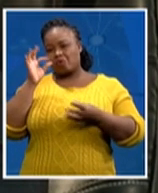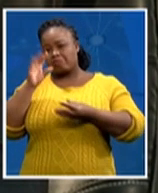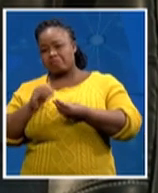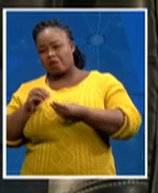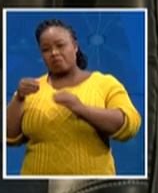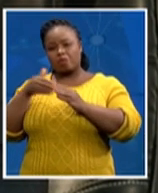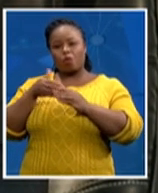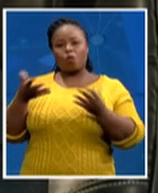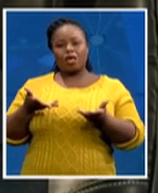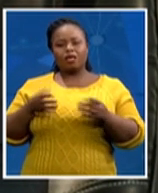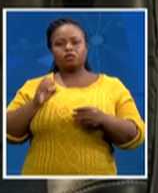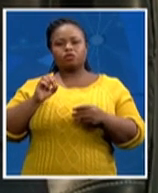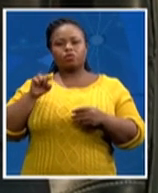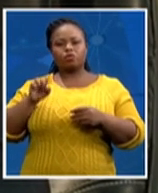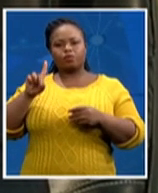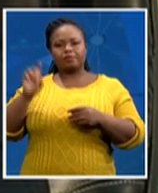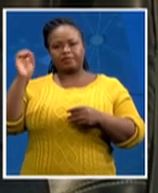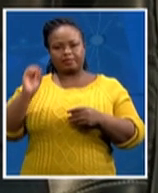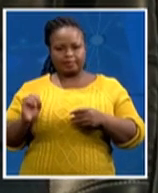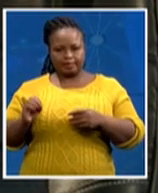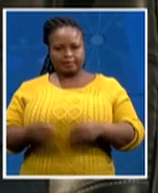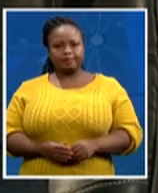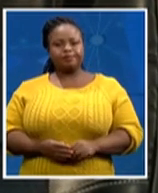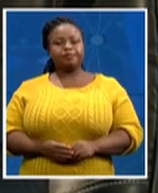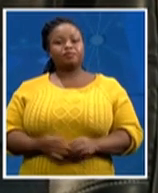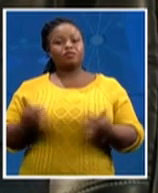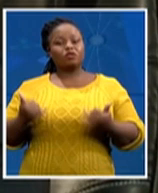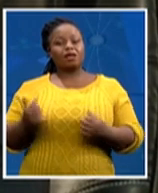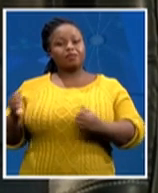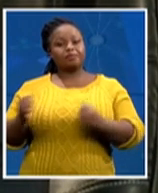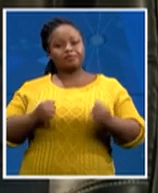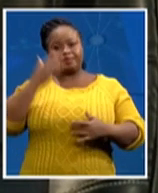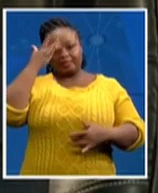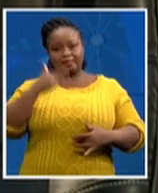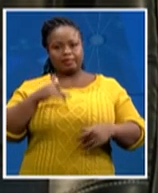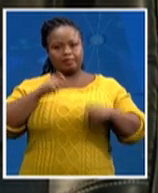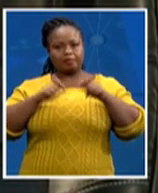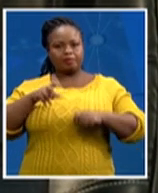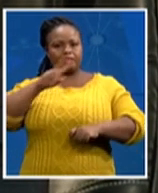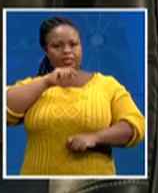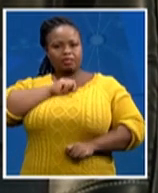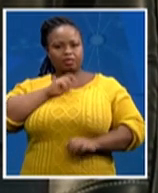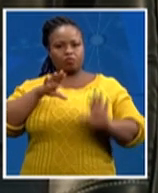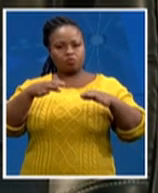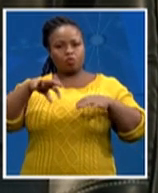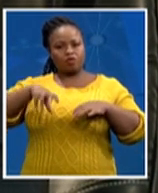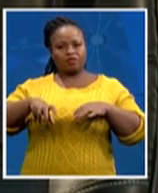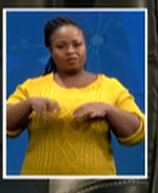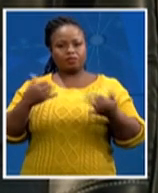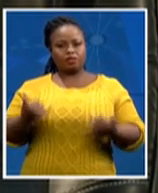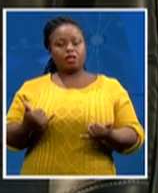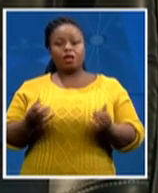0.1%. So the active cases in KwaZulu-Natal as a whole stands at